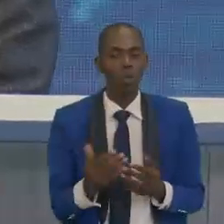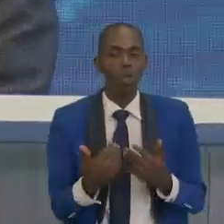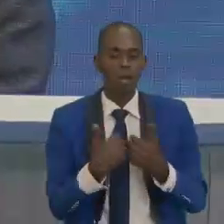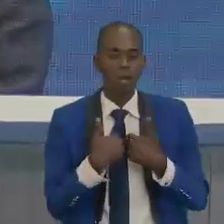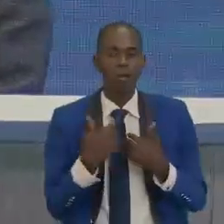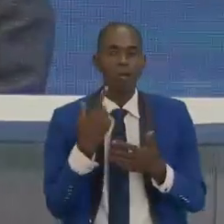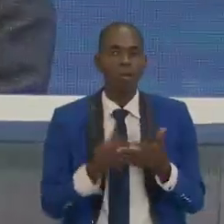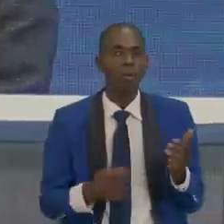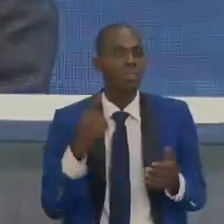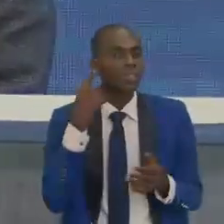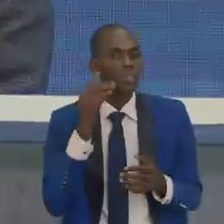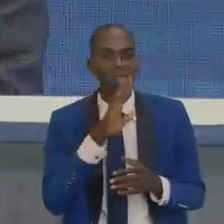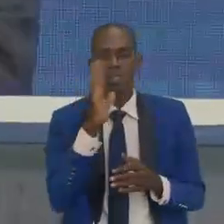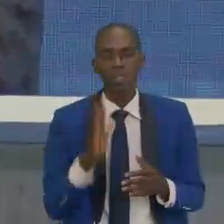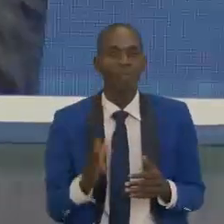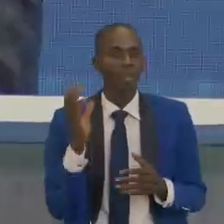never heard.